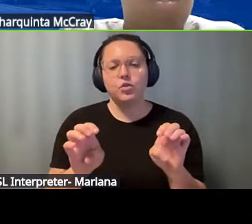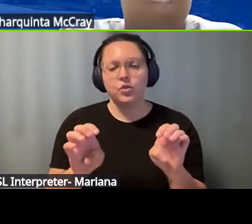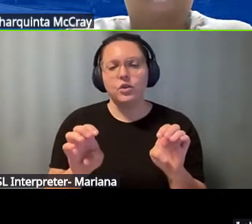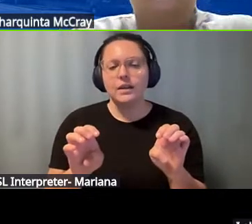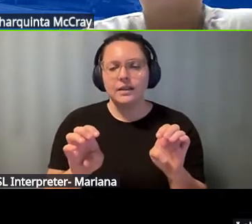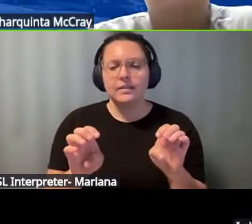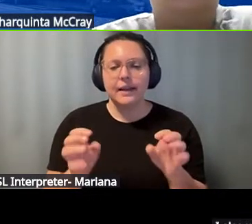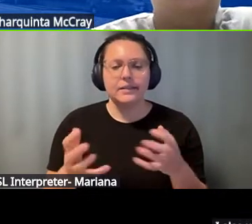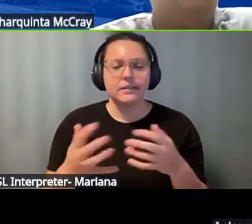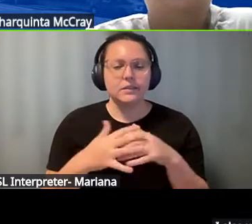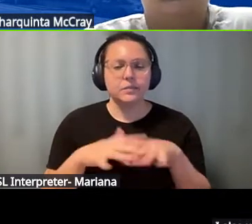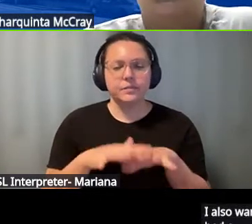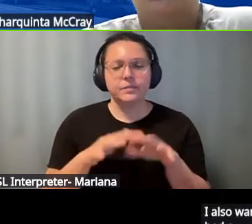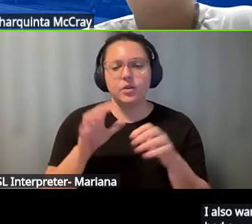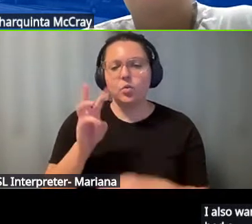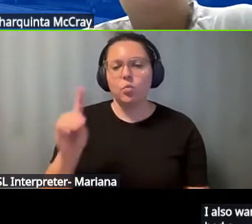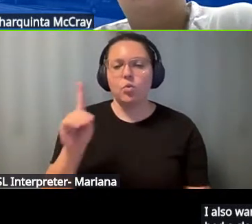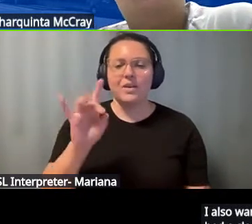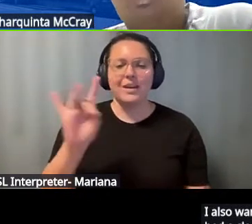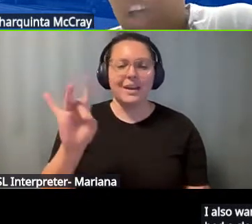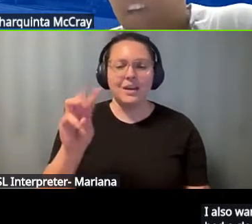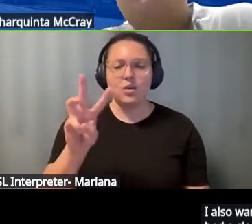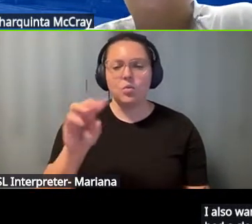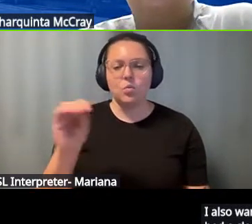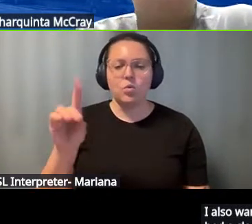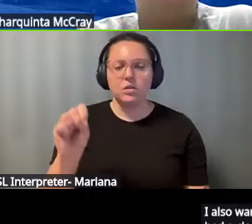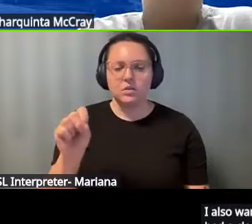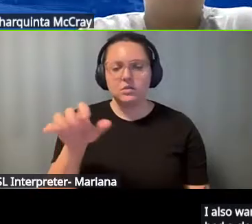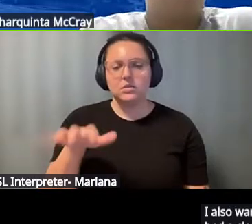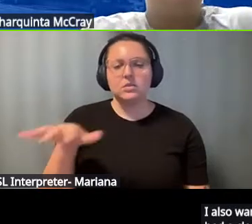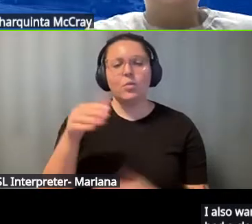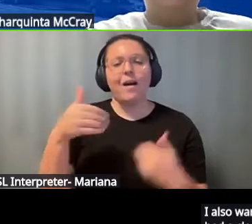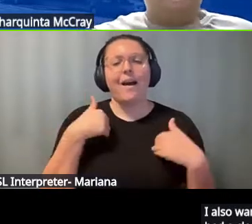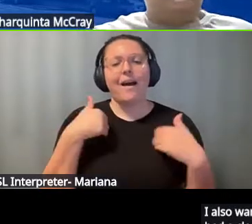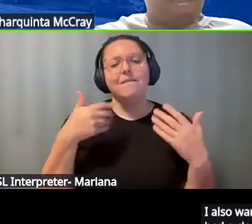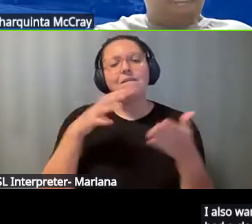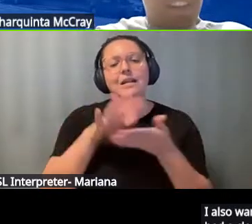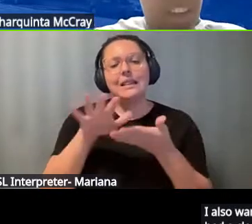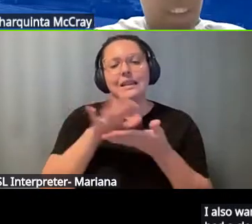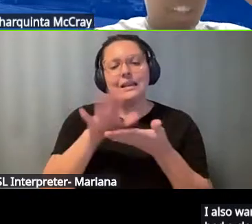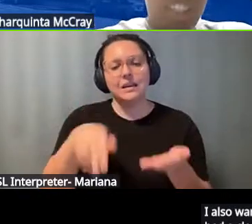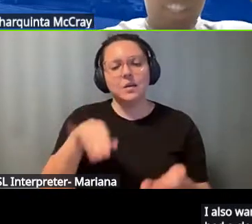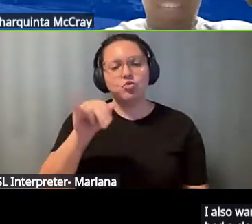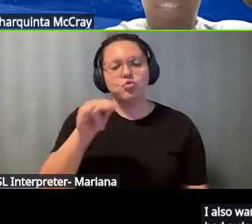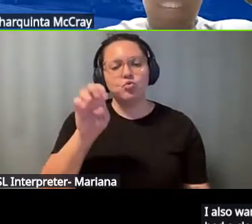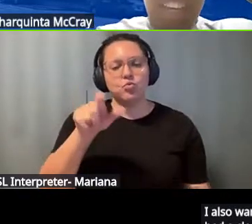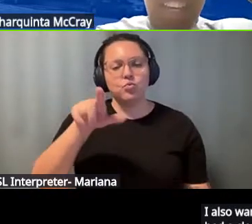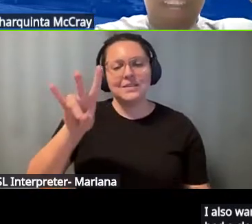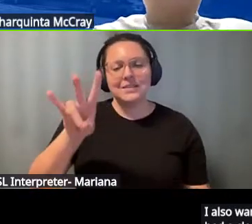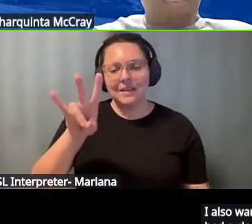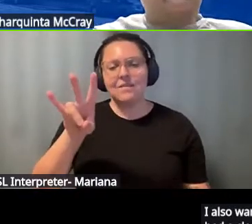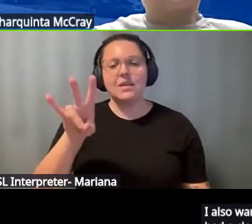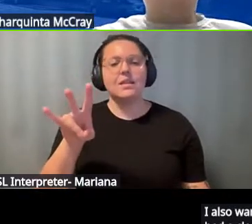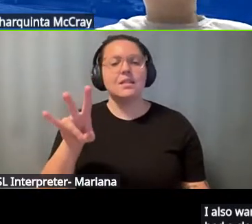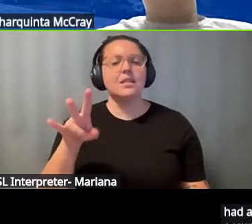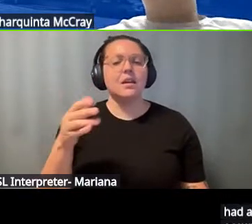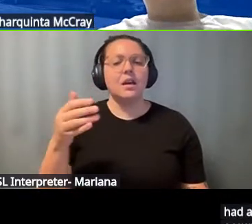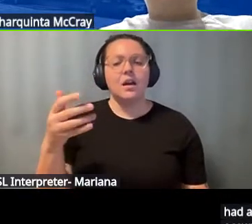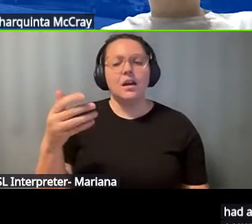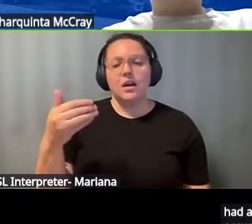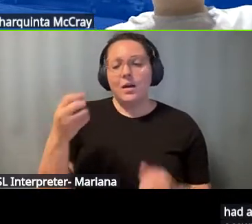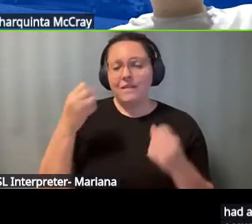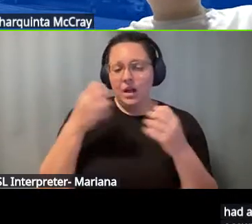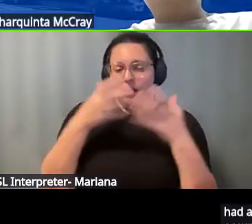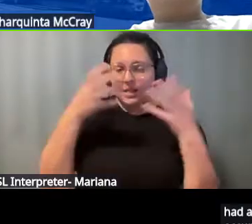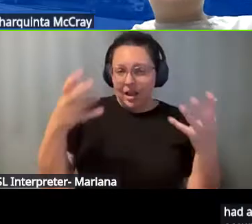had a cleanup on June 27th. We had a roll-off bin. There was a lot that had occurred to kind of get